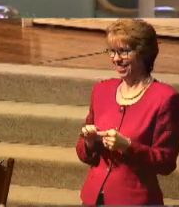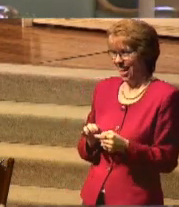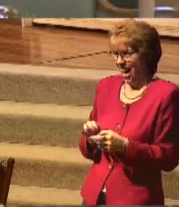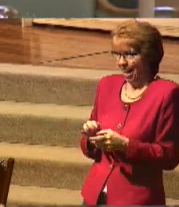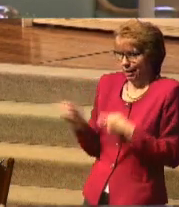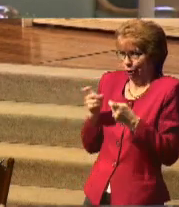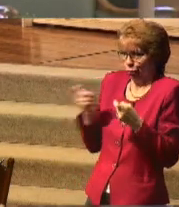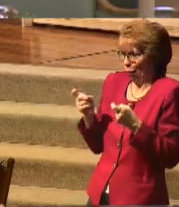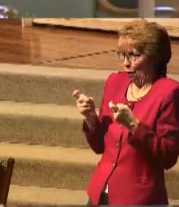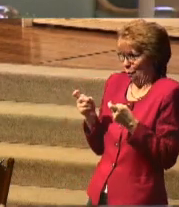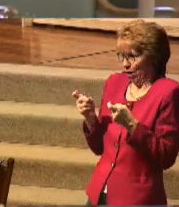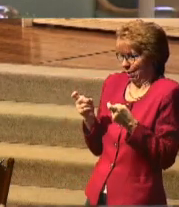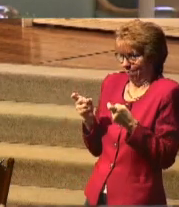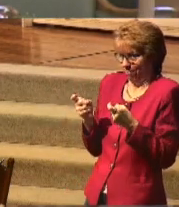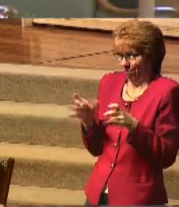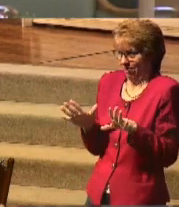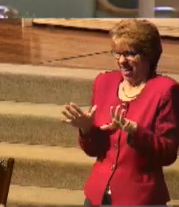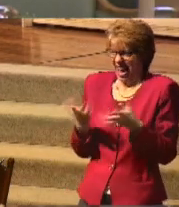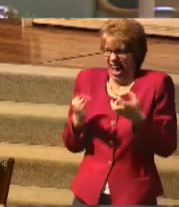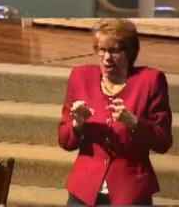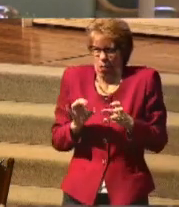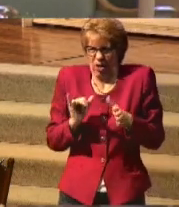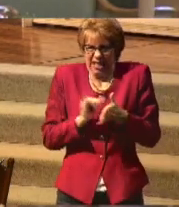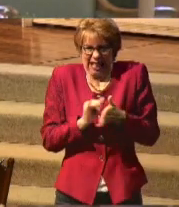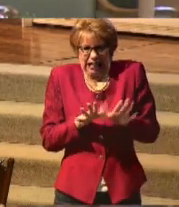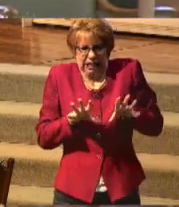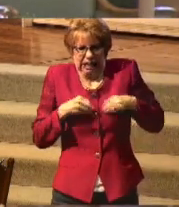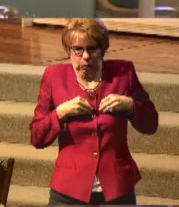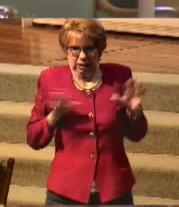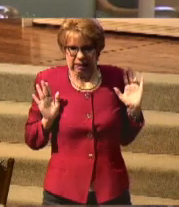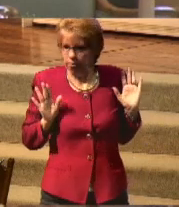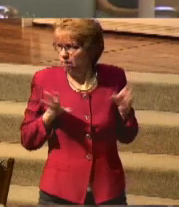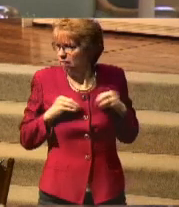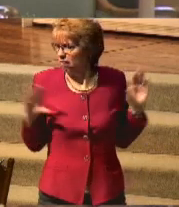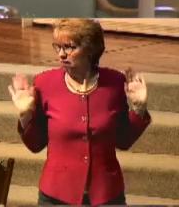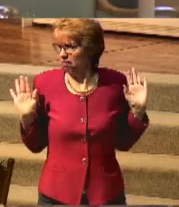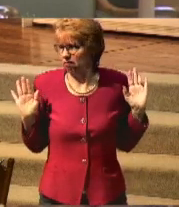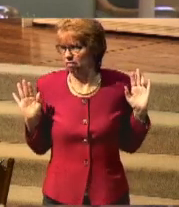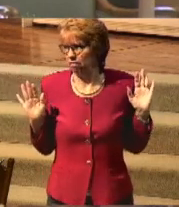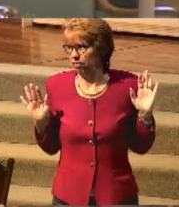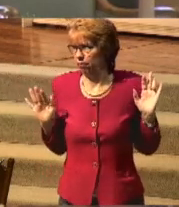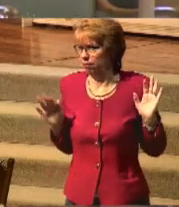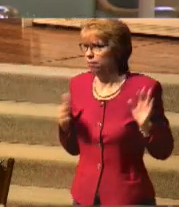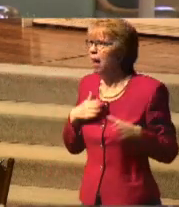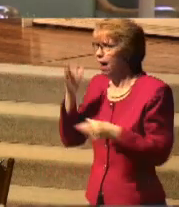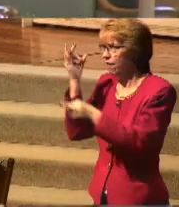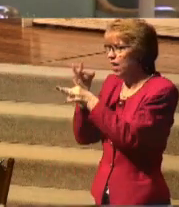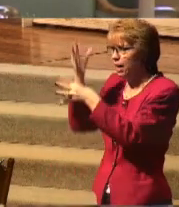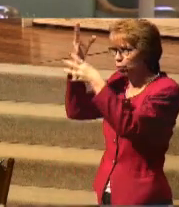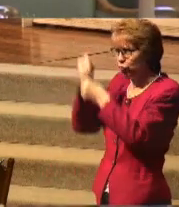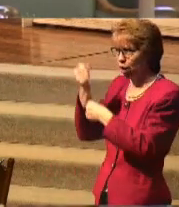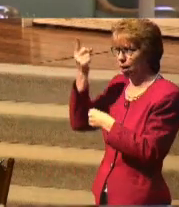sake that I would do that. Not because I know that my faith and trust in Jesus Christ